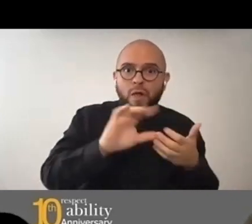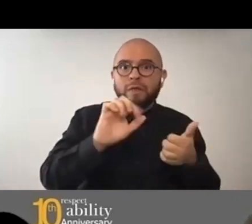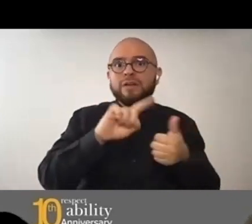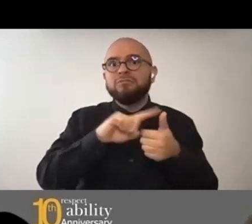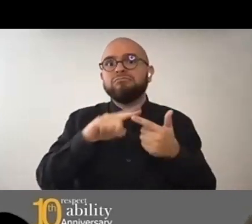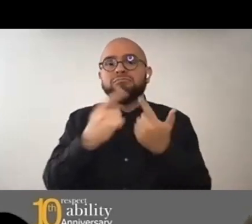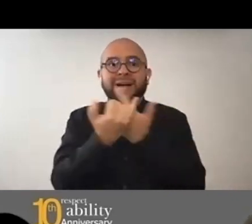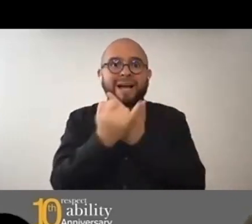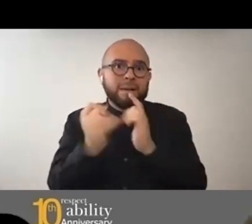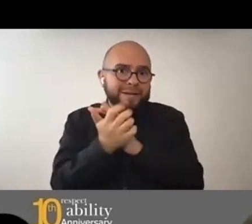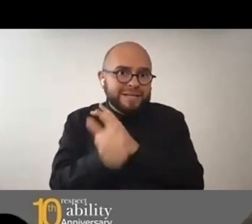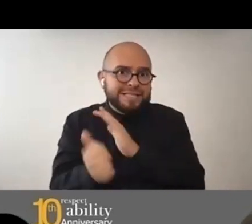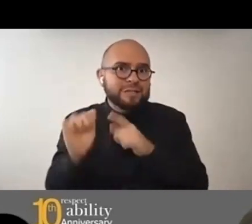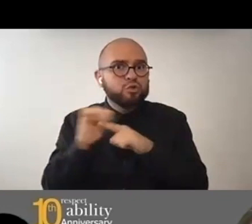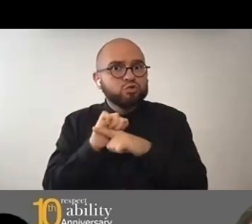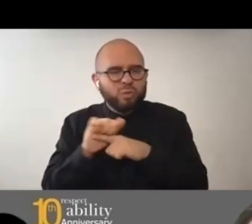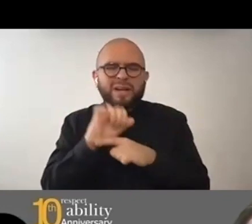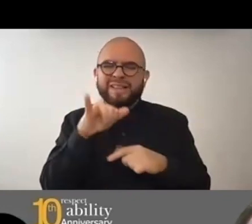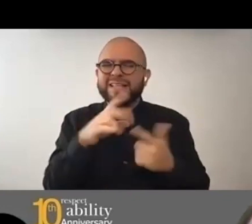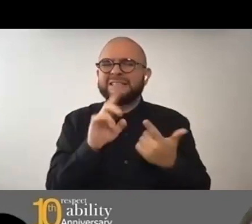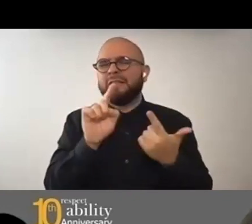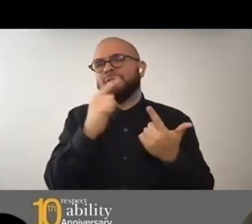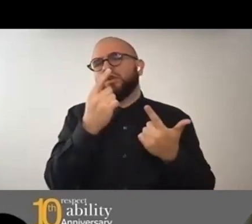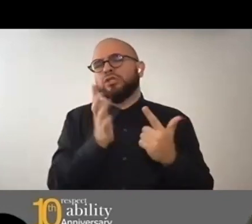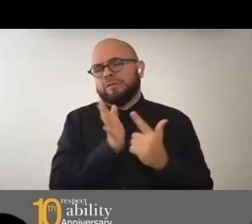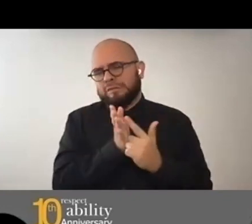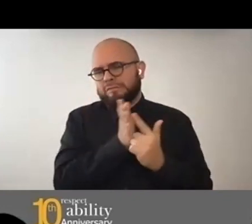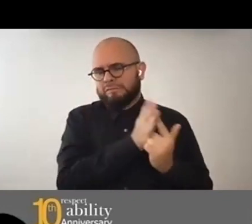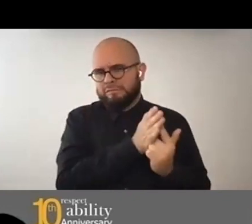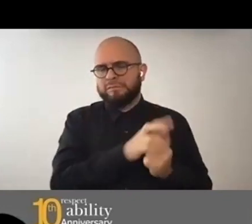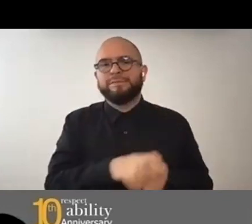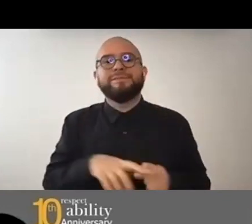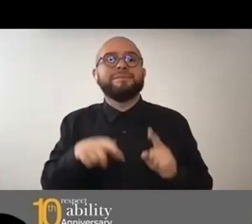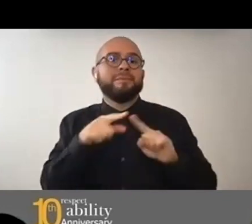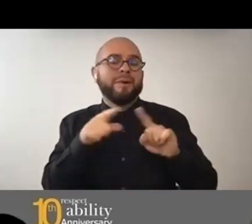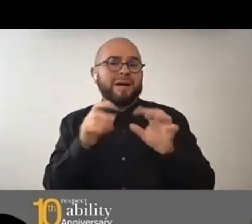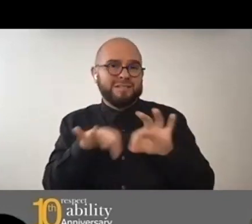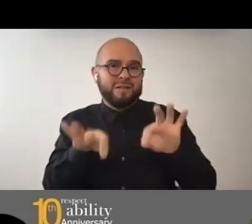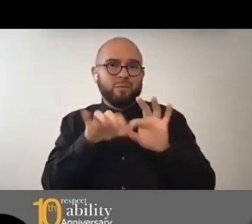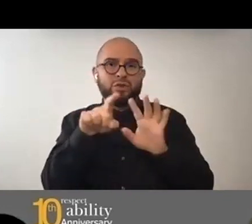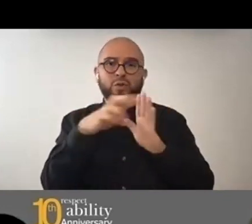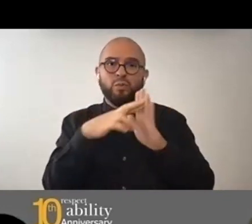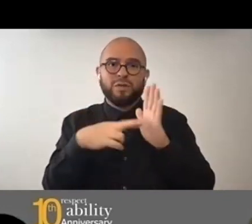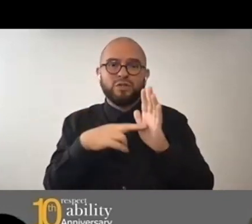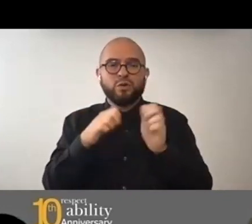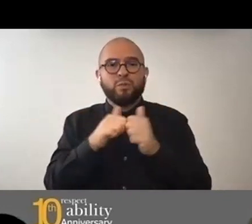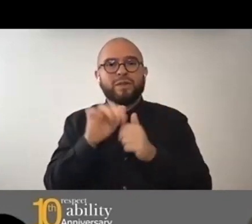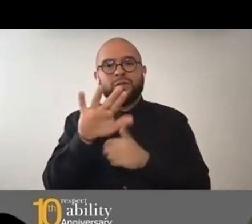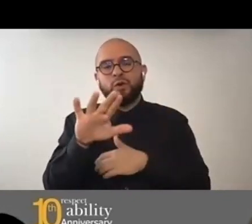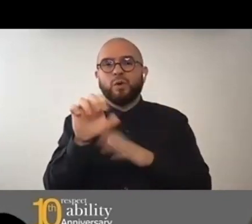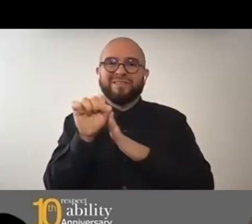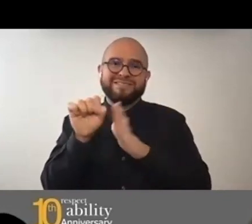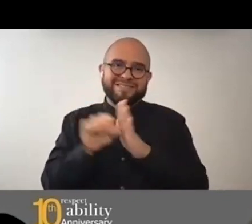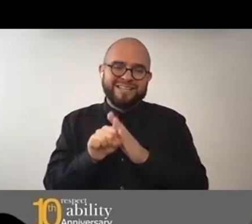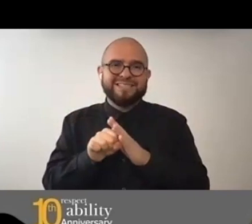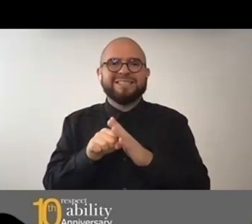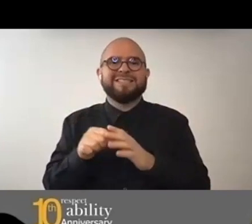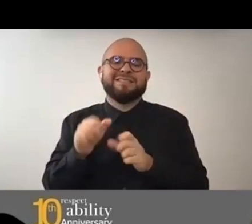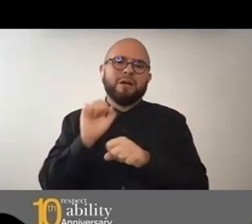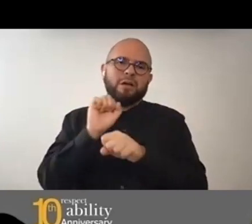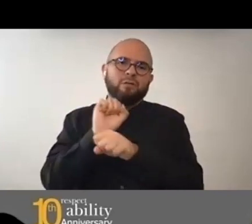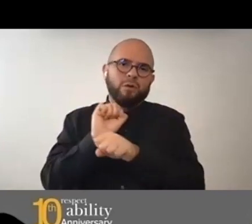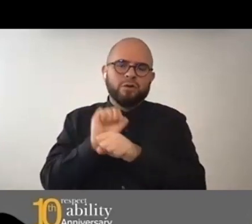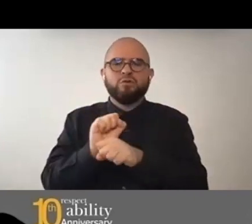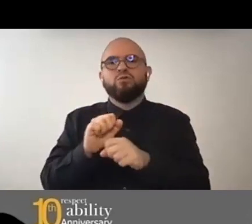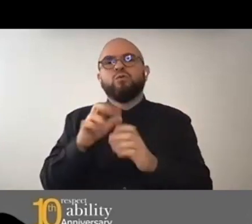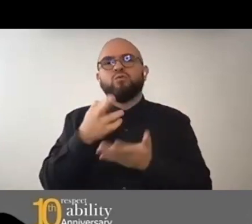training. So that's the first thing. So registering with your state's disability or vocational rehabilitation office. And you can always find that by